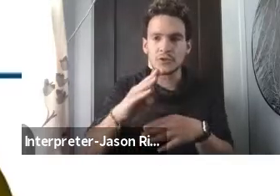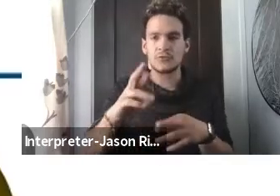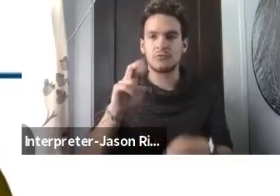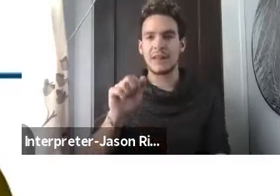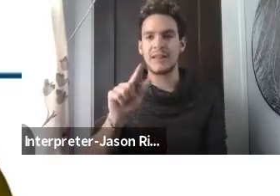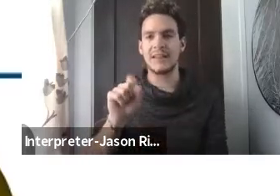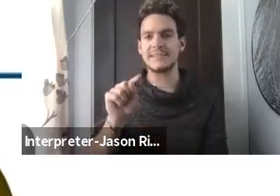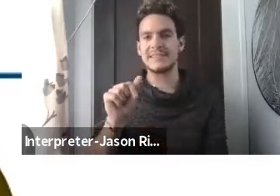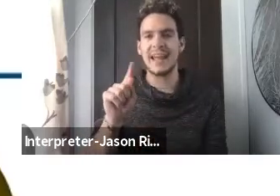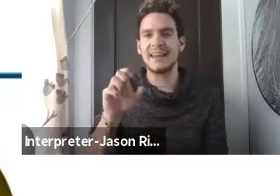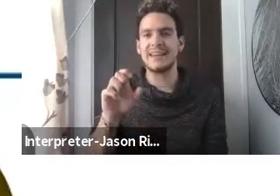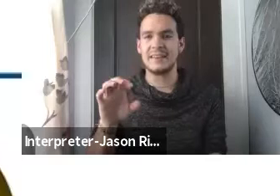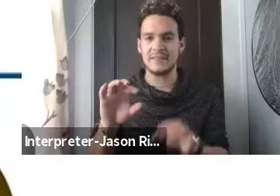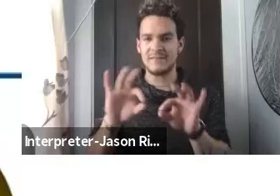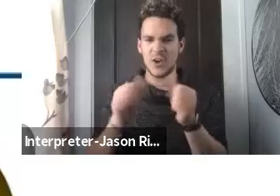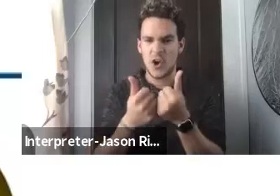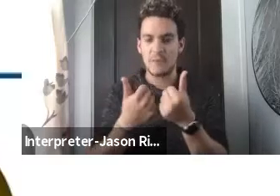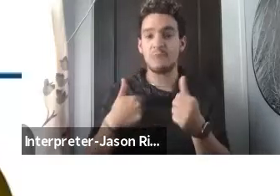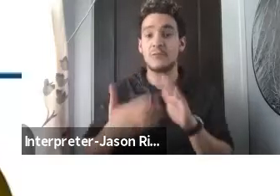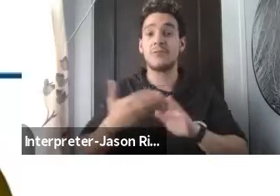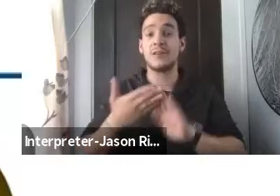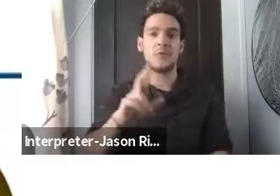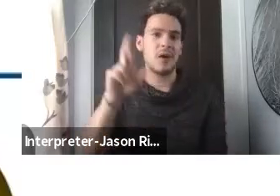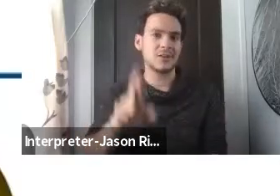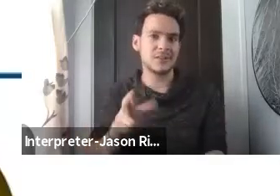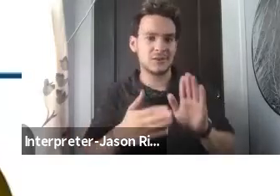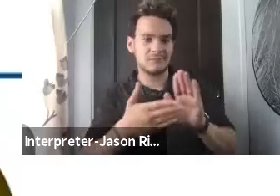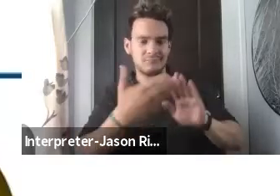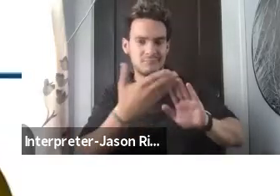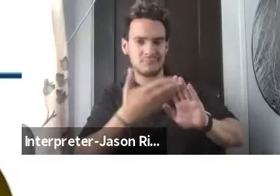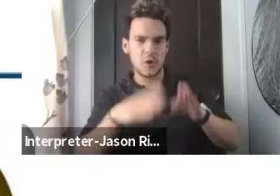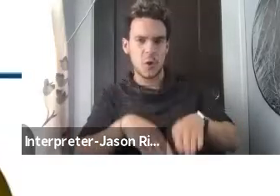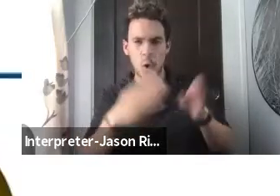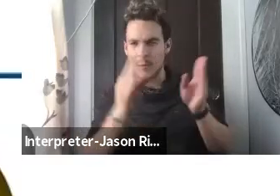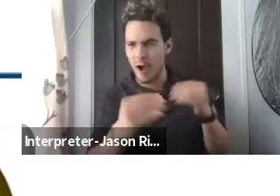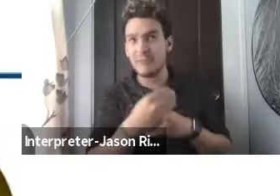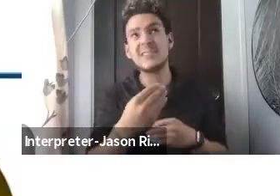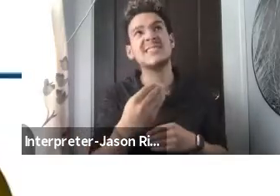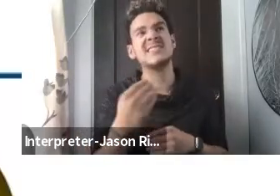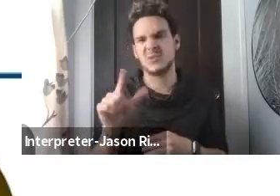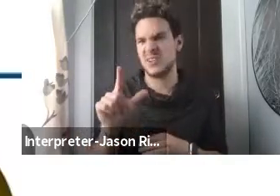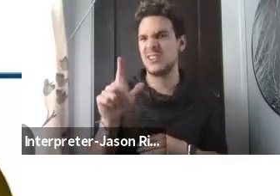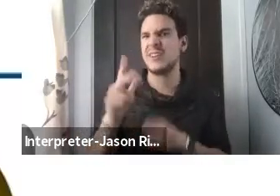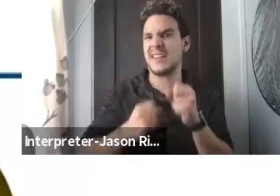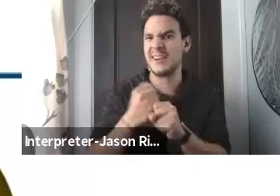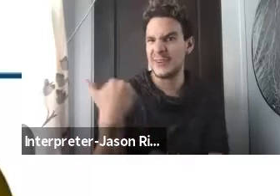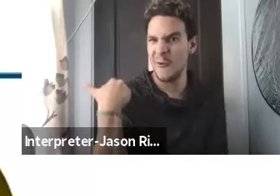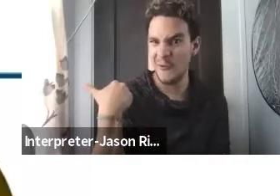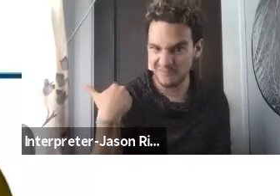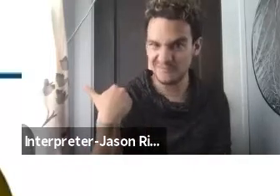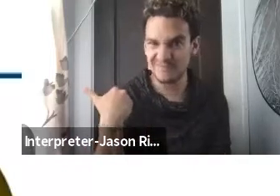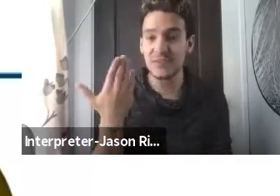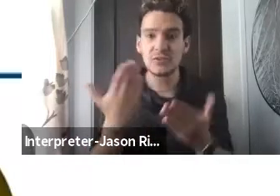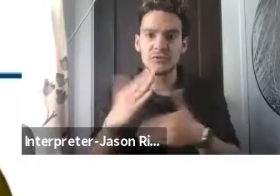estate firm, and we run the Rochester operations. Opened the office about 23 years ago, and we serve